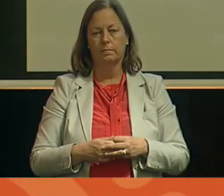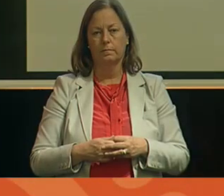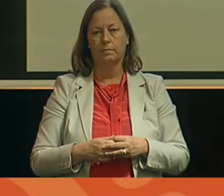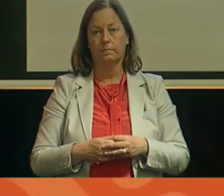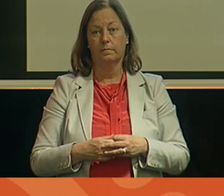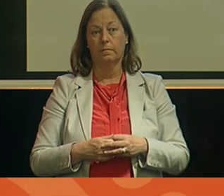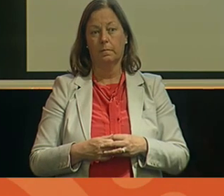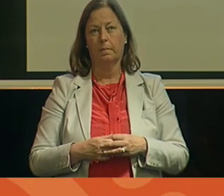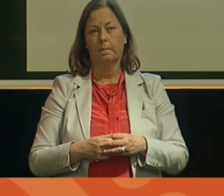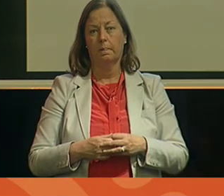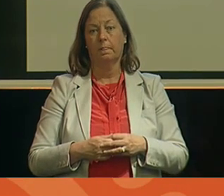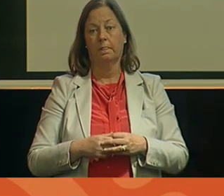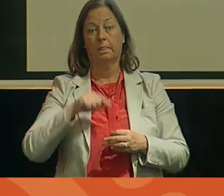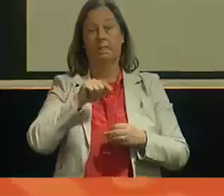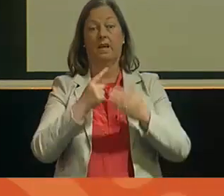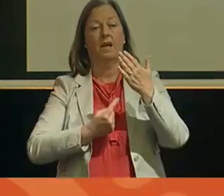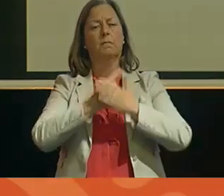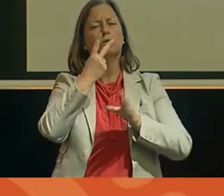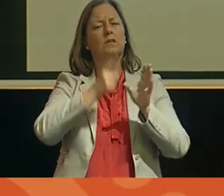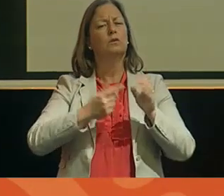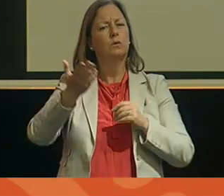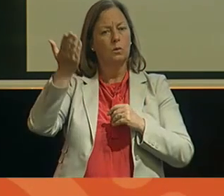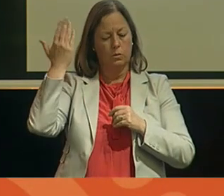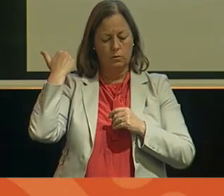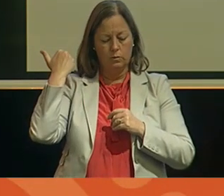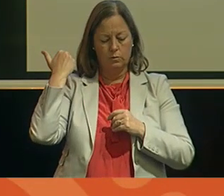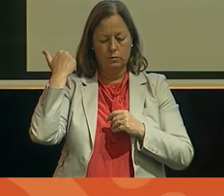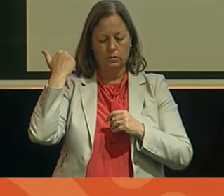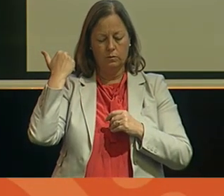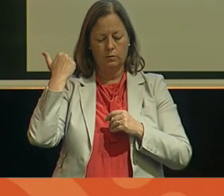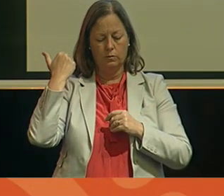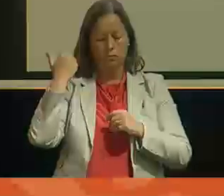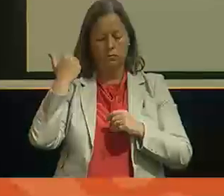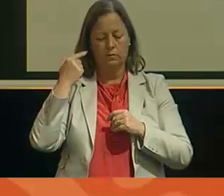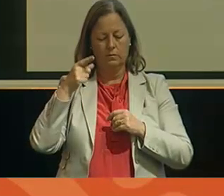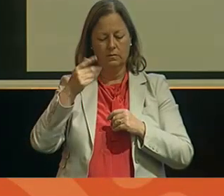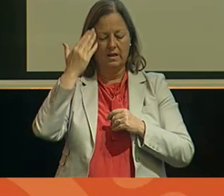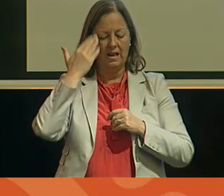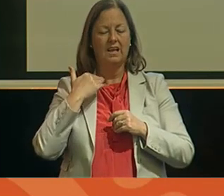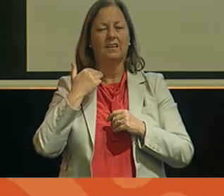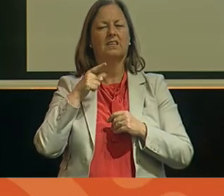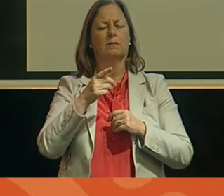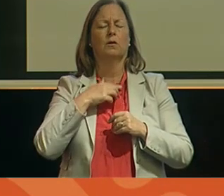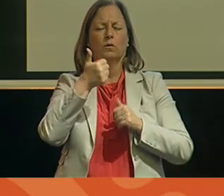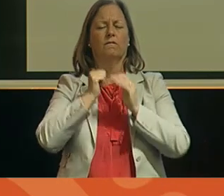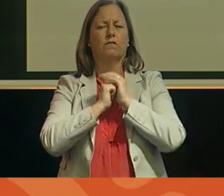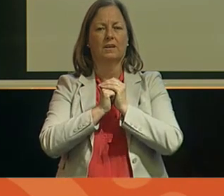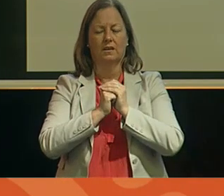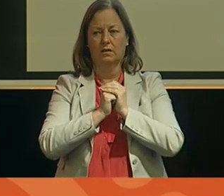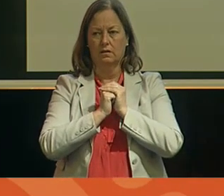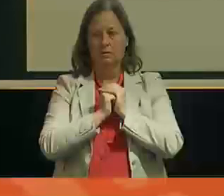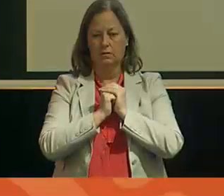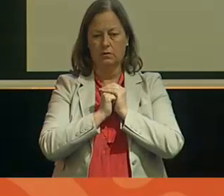happened last 2 years ago. Alisha Farhana, she was my dear friend. She's a trans